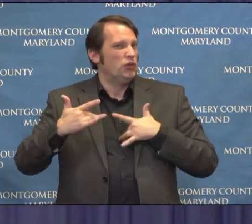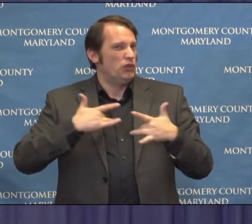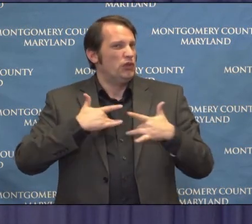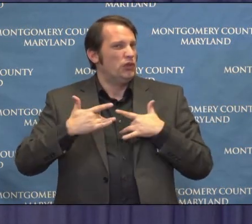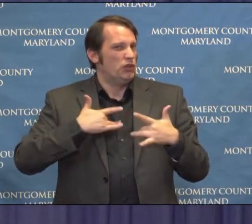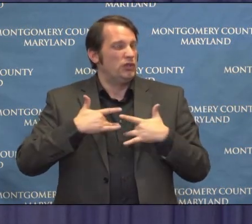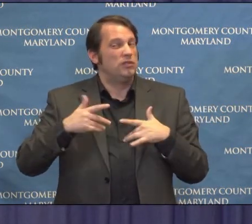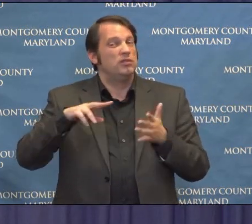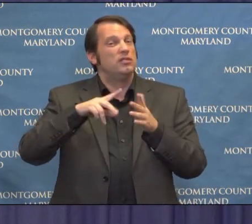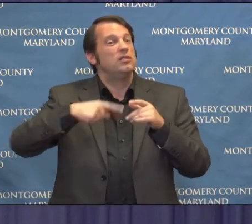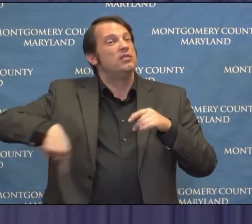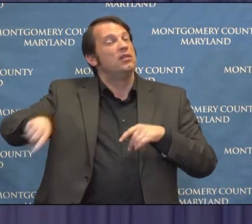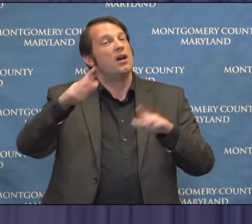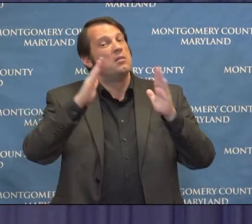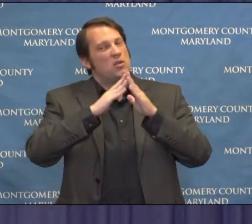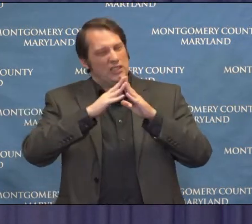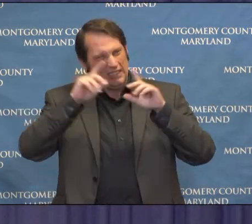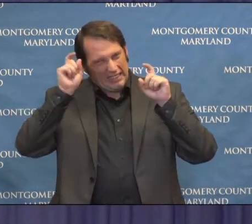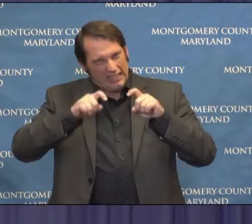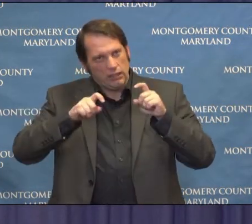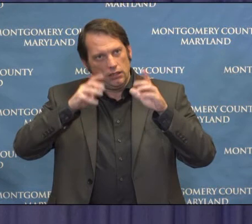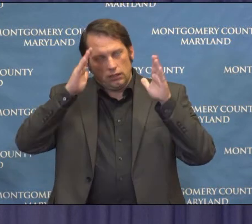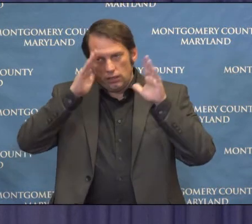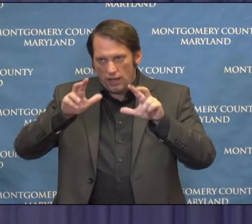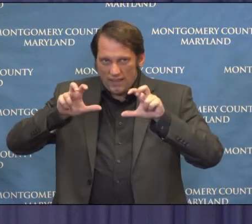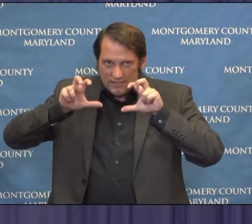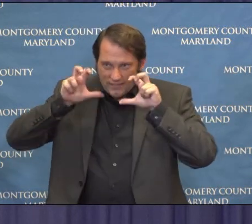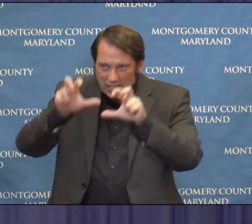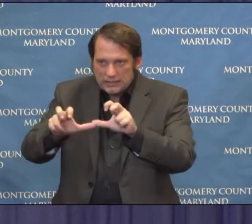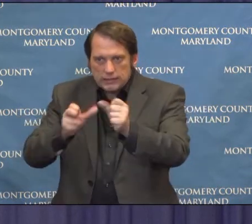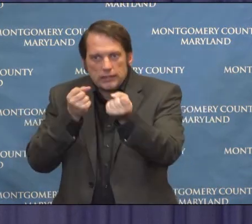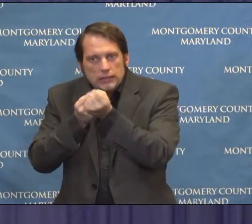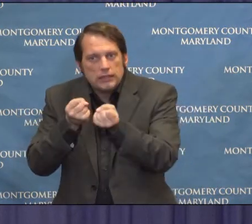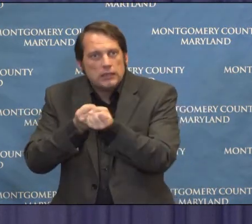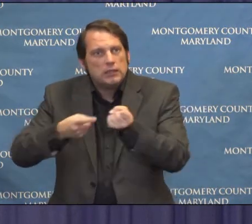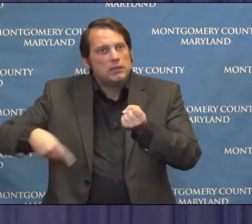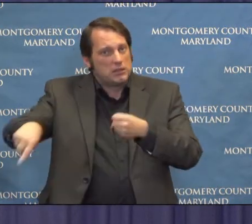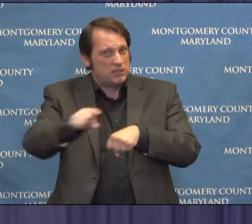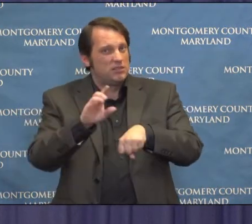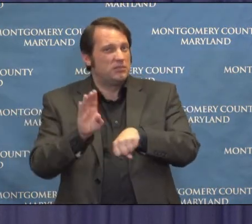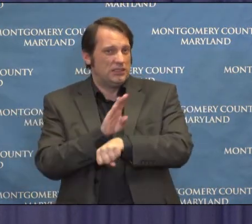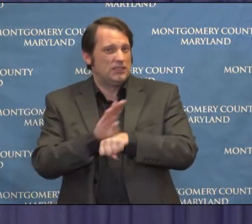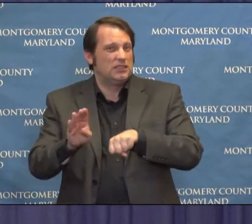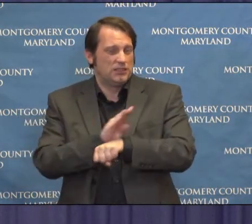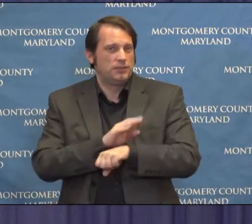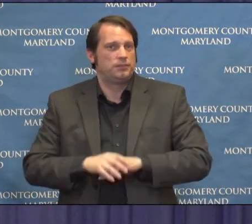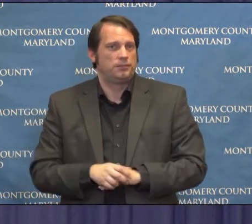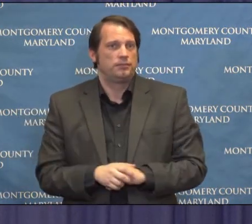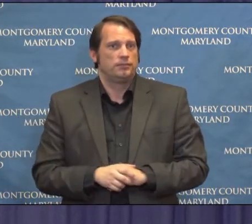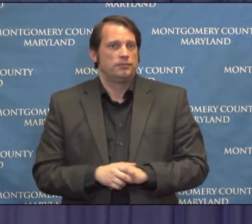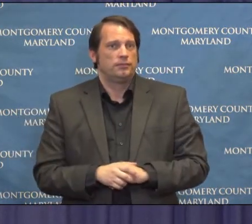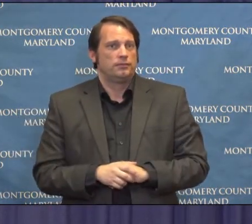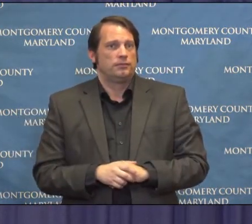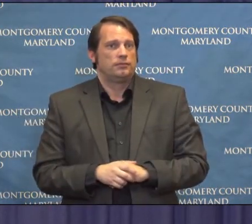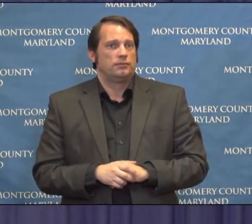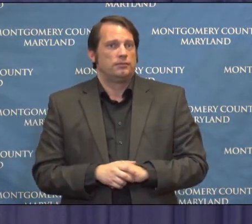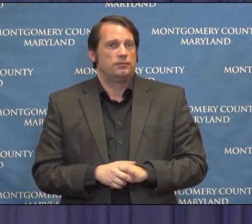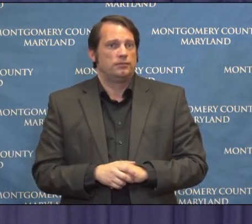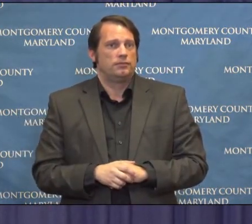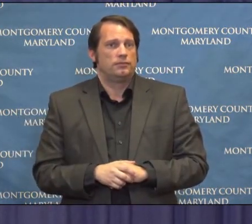into the businesses. They absolutely have to do that. And I think the federal government's got to play its role. We're going to